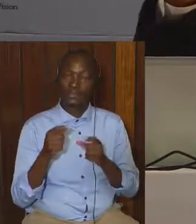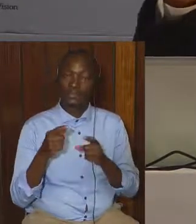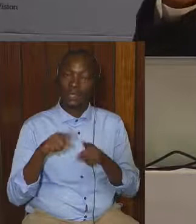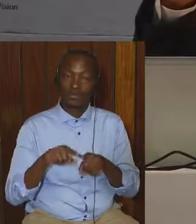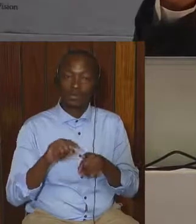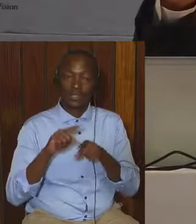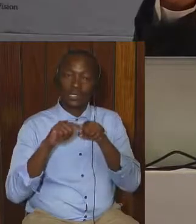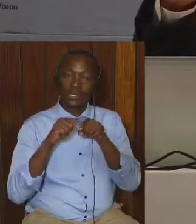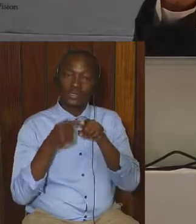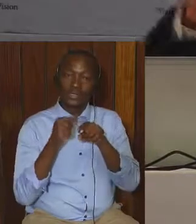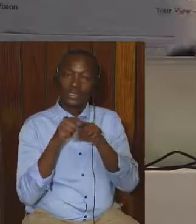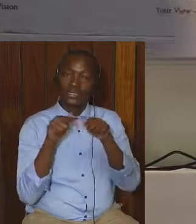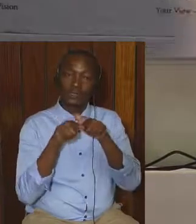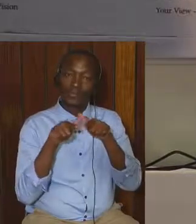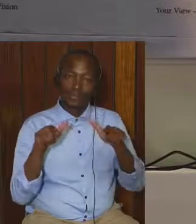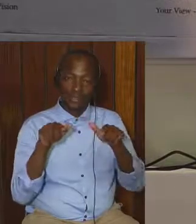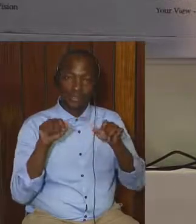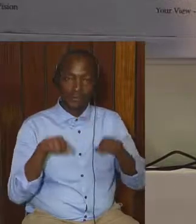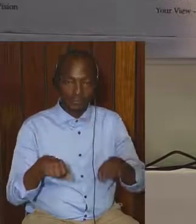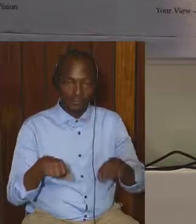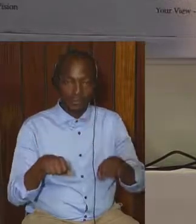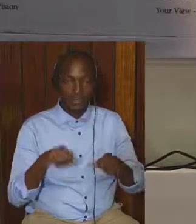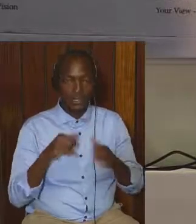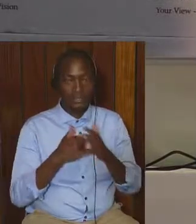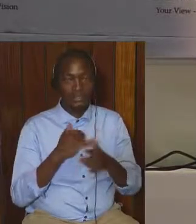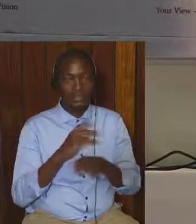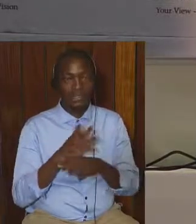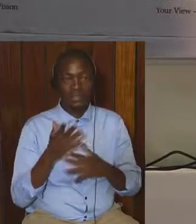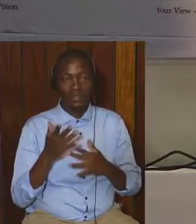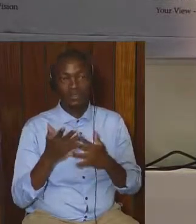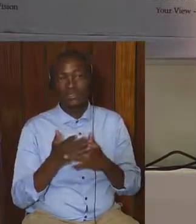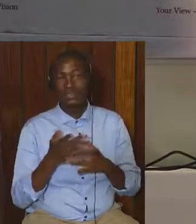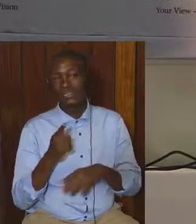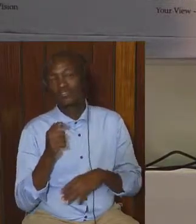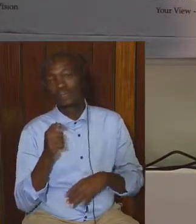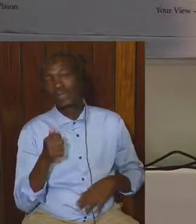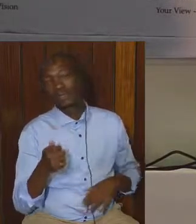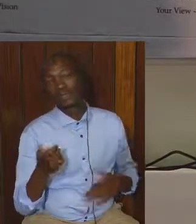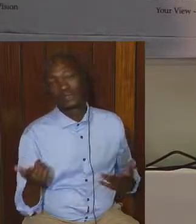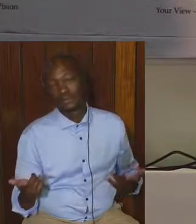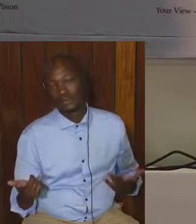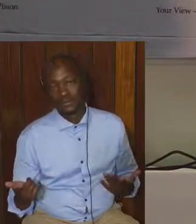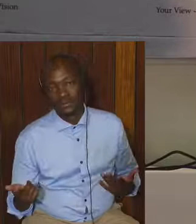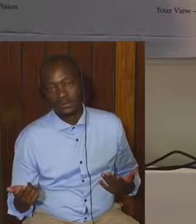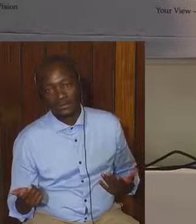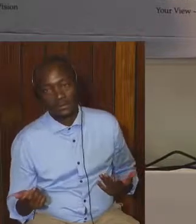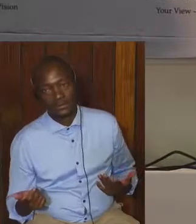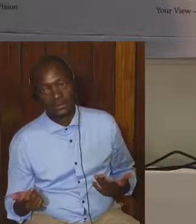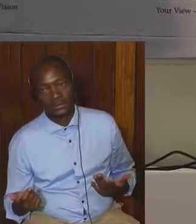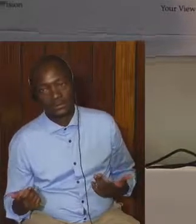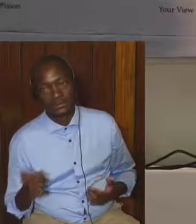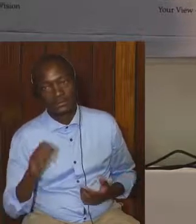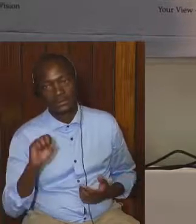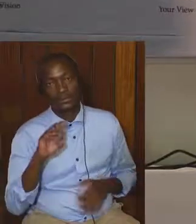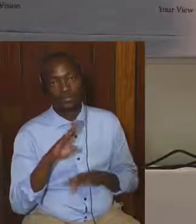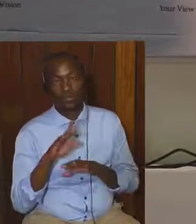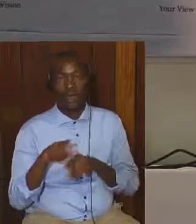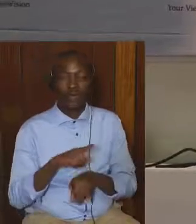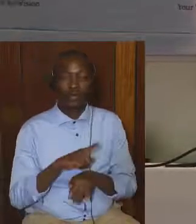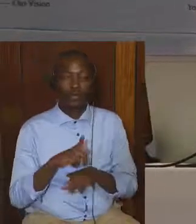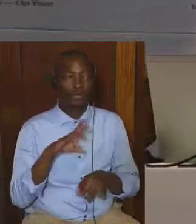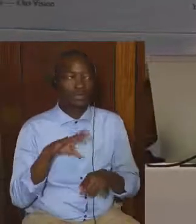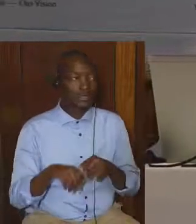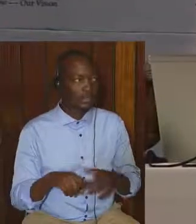at executive level. It's now just a case of the money being paid. So how long will that